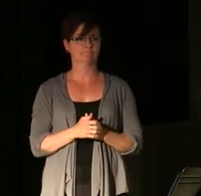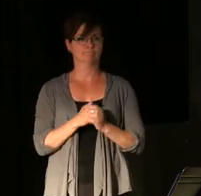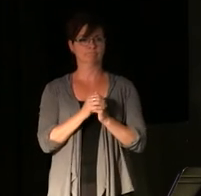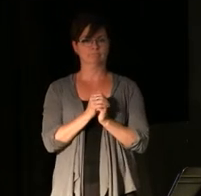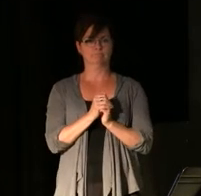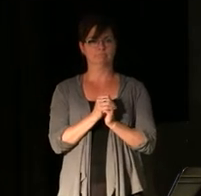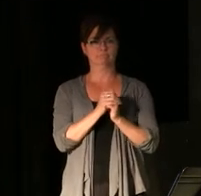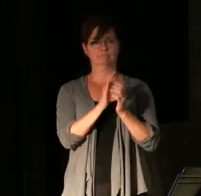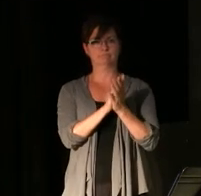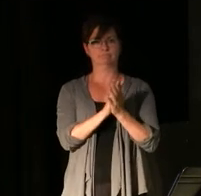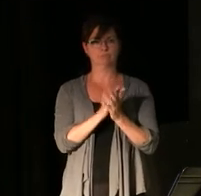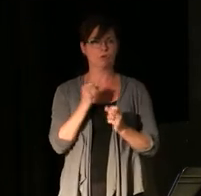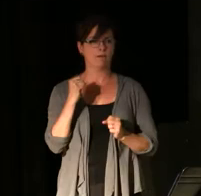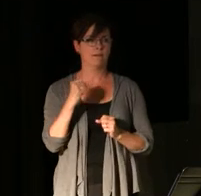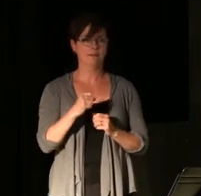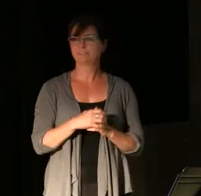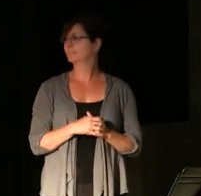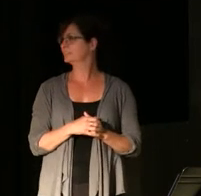Oh